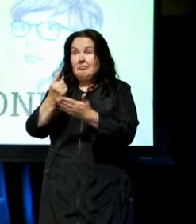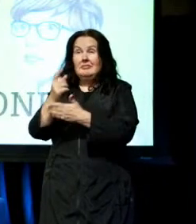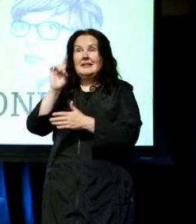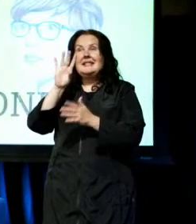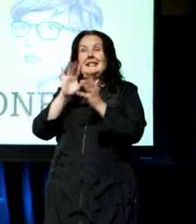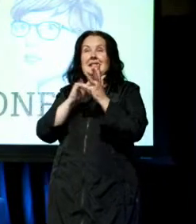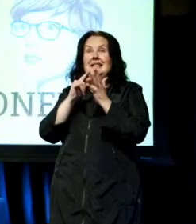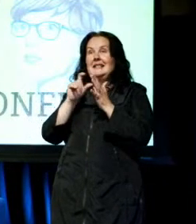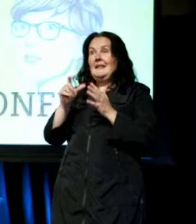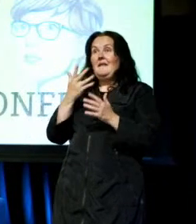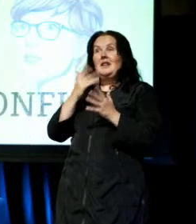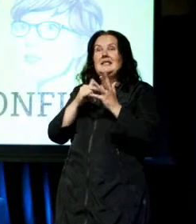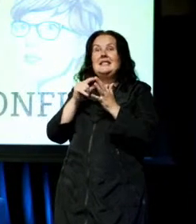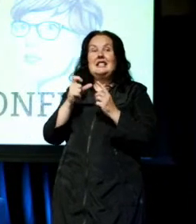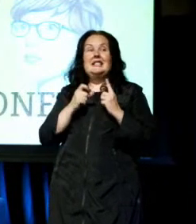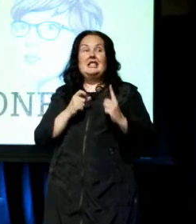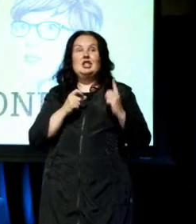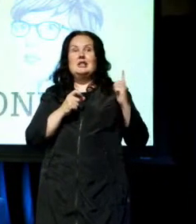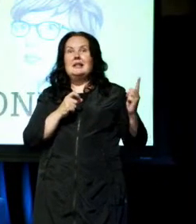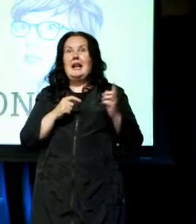Okay, 5 seconds each. Go.